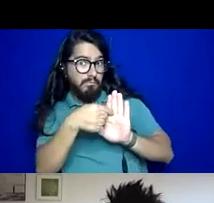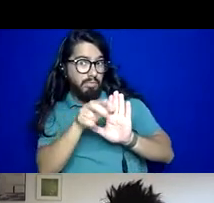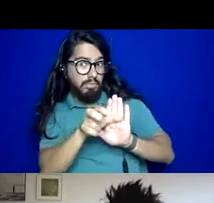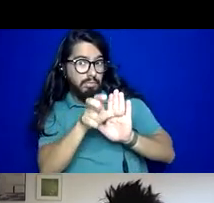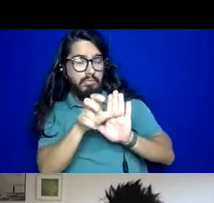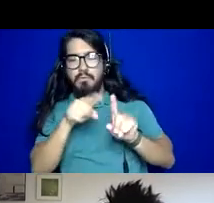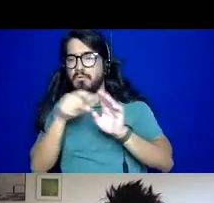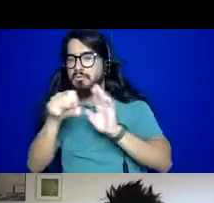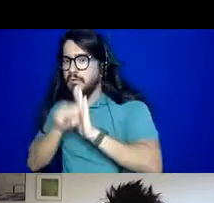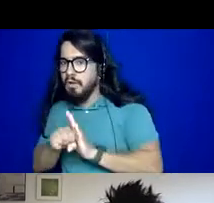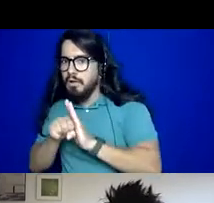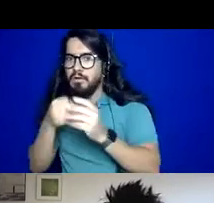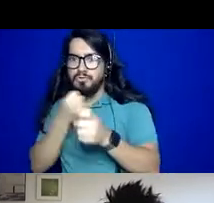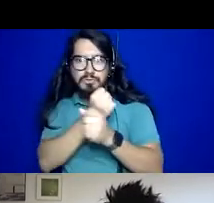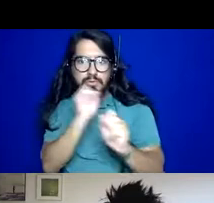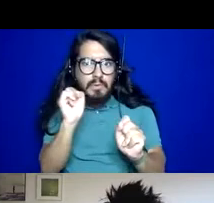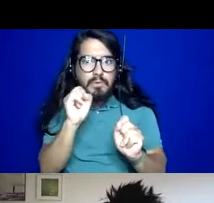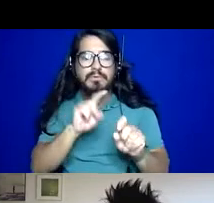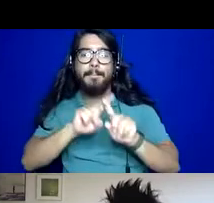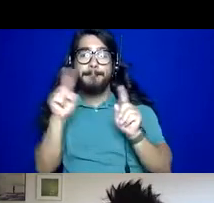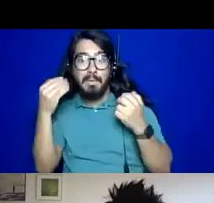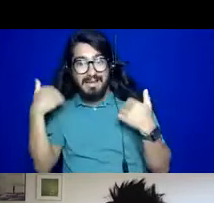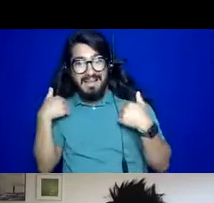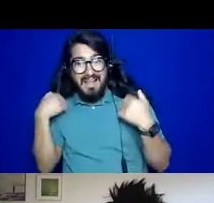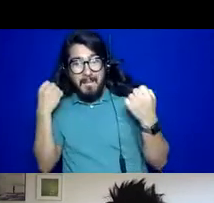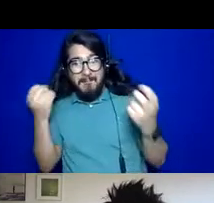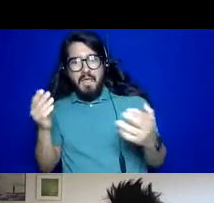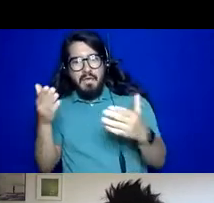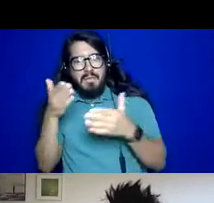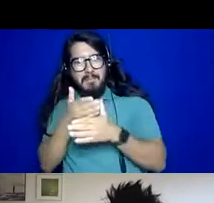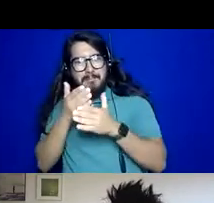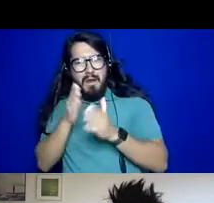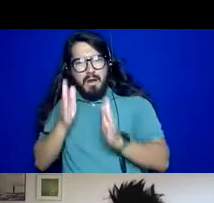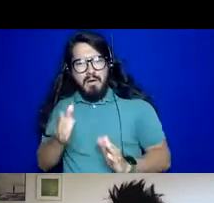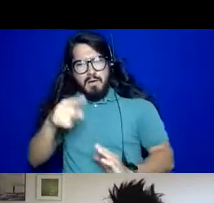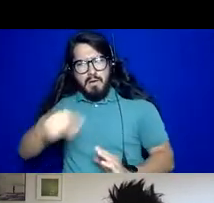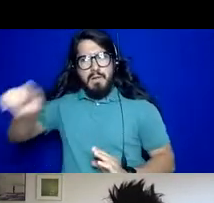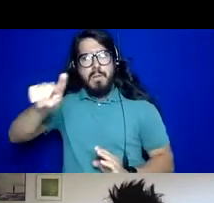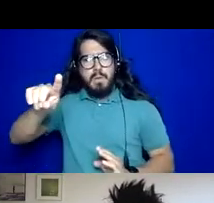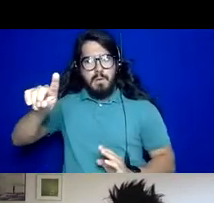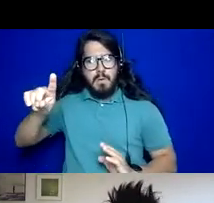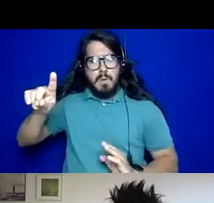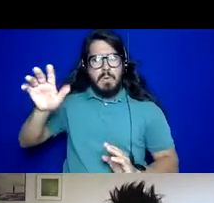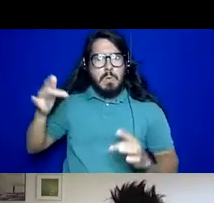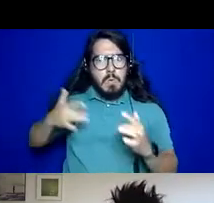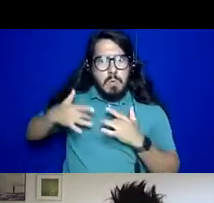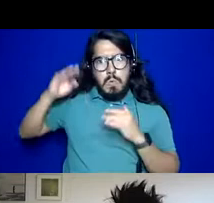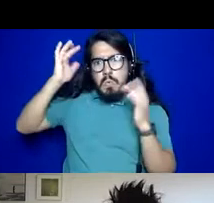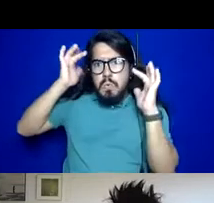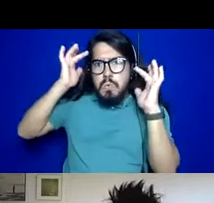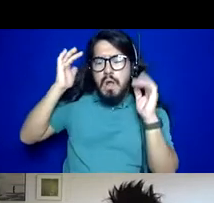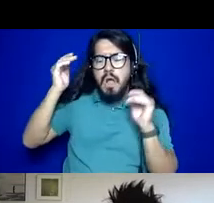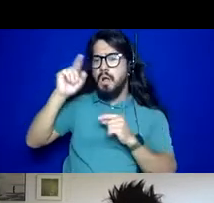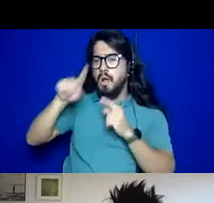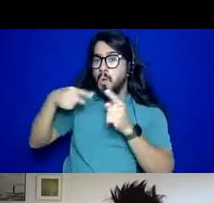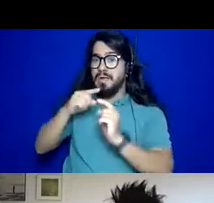or security forces, but I have a lot of partners that certainly do. And so I always try to be mindful of their concerns when I'm